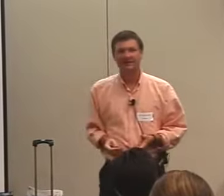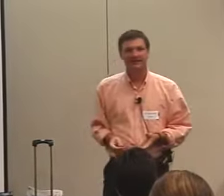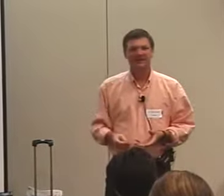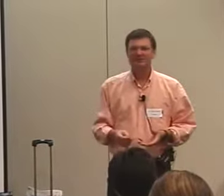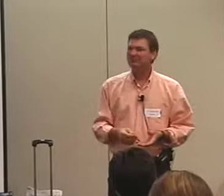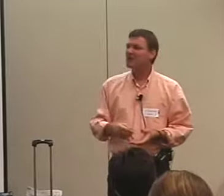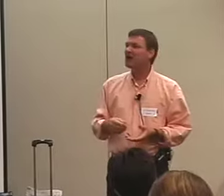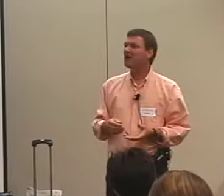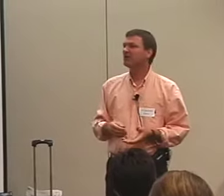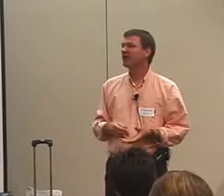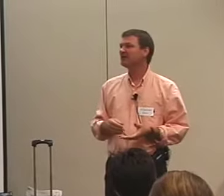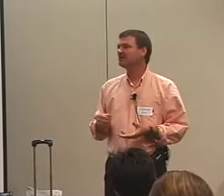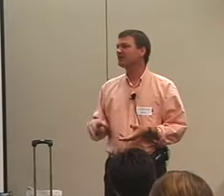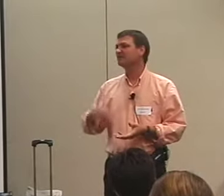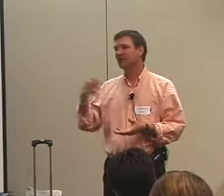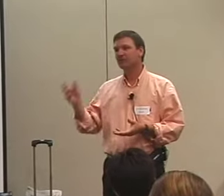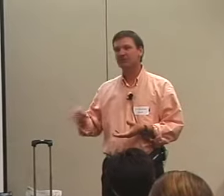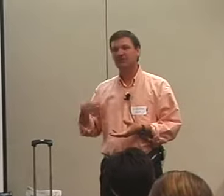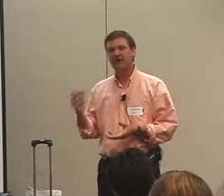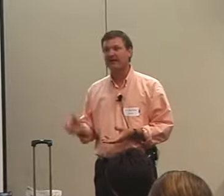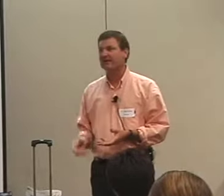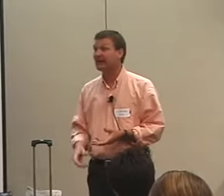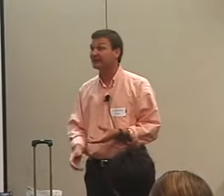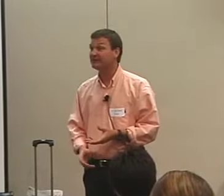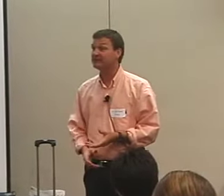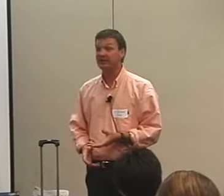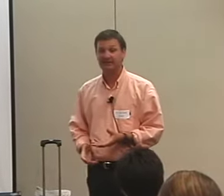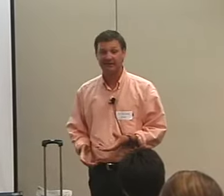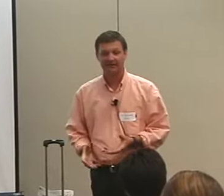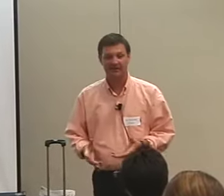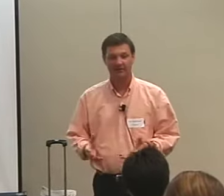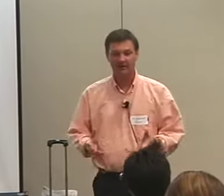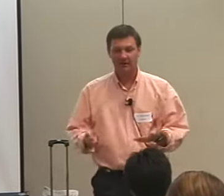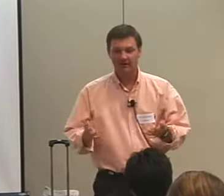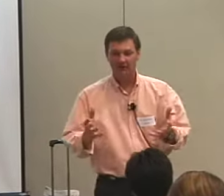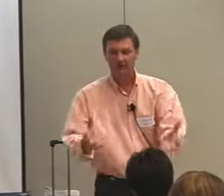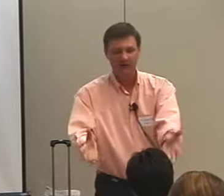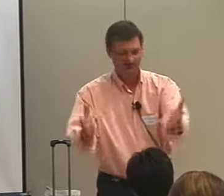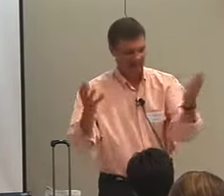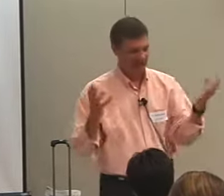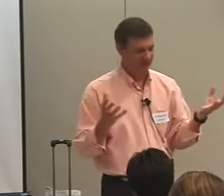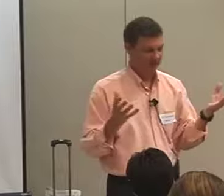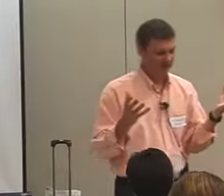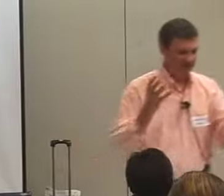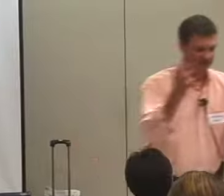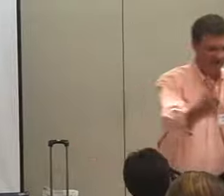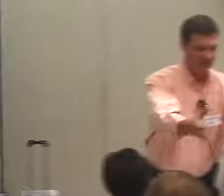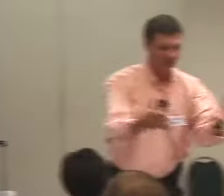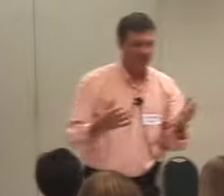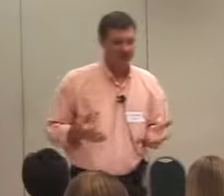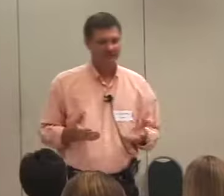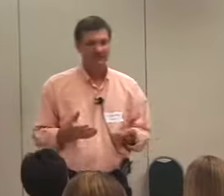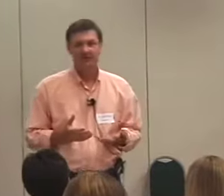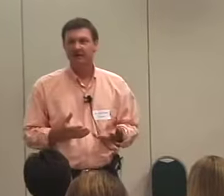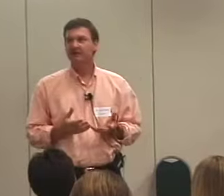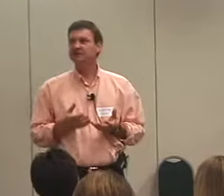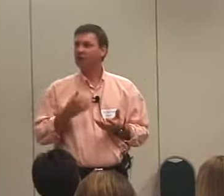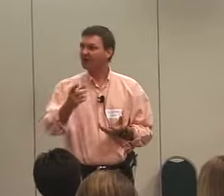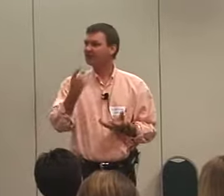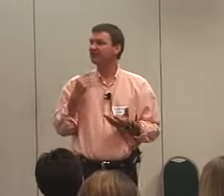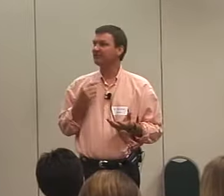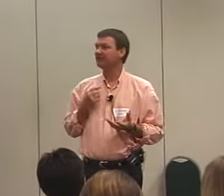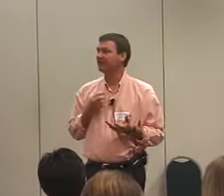says, no, I'm not going to do this, and I'm rude and I'm defiant. And then as a teacher, basically I say, well, I'm going to give this big heavy thing to you. You hold it.